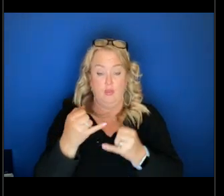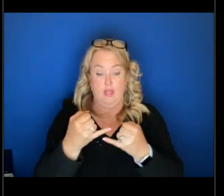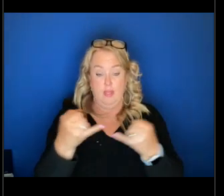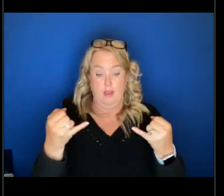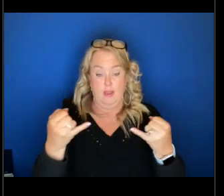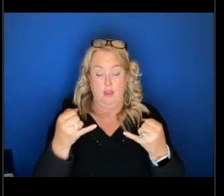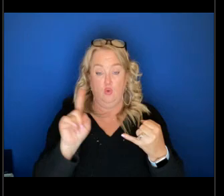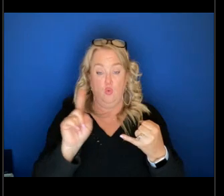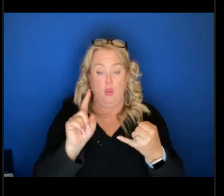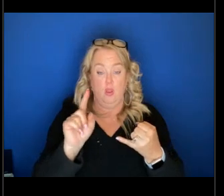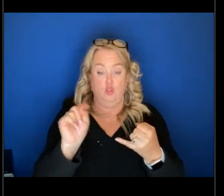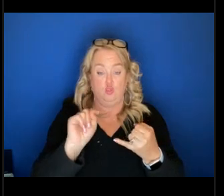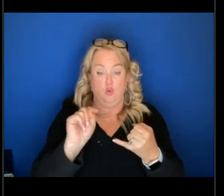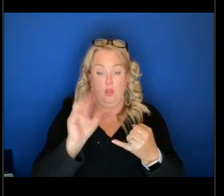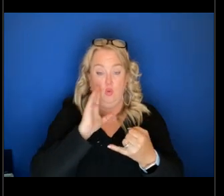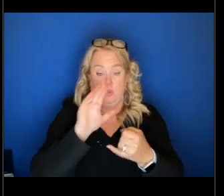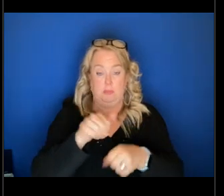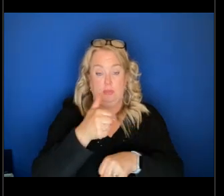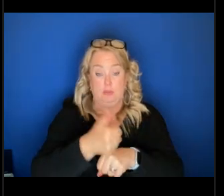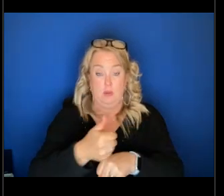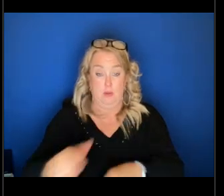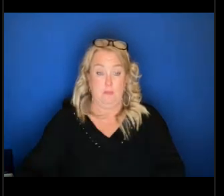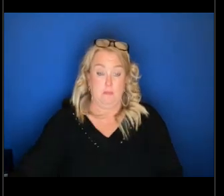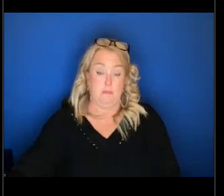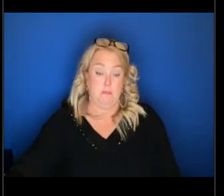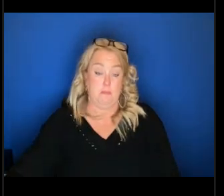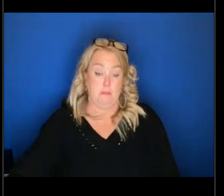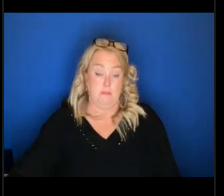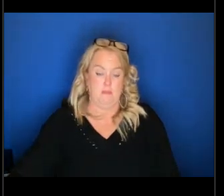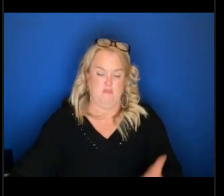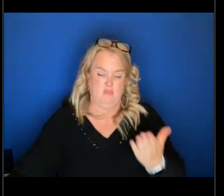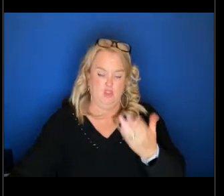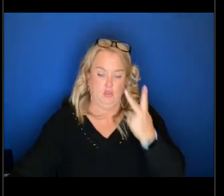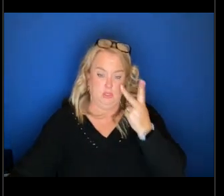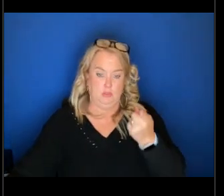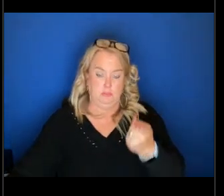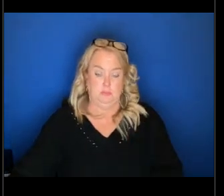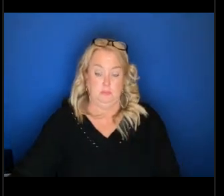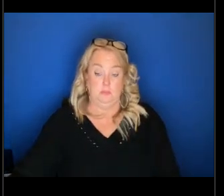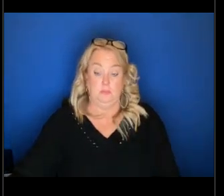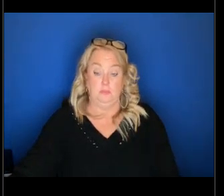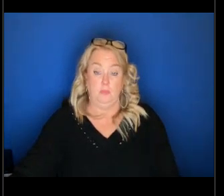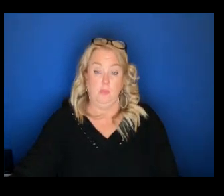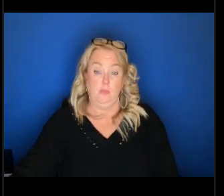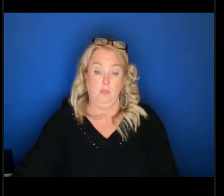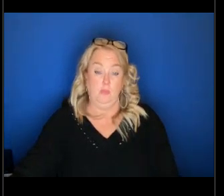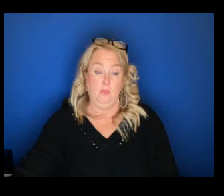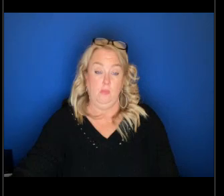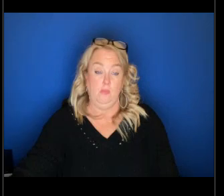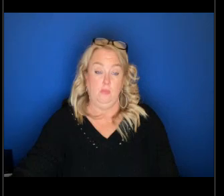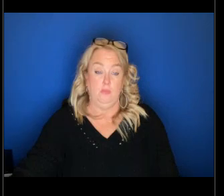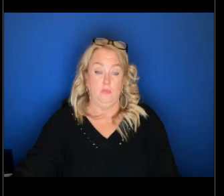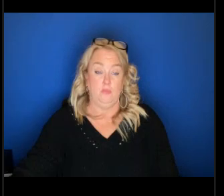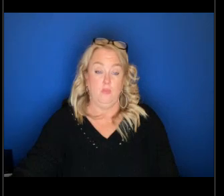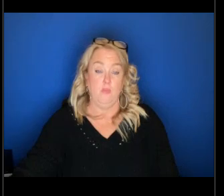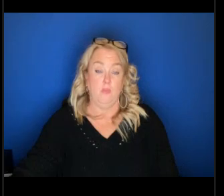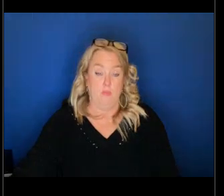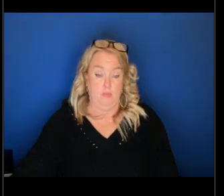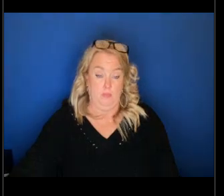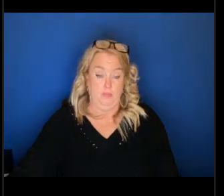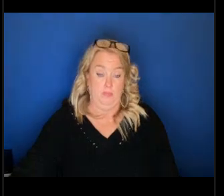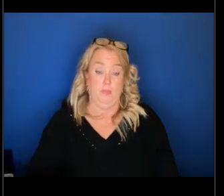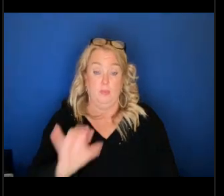the toilet will be installed. And that's what's shown on your screen. Now, the design